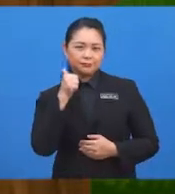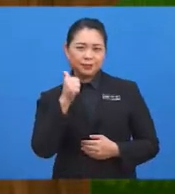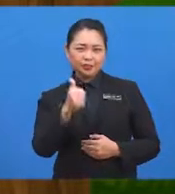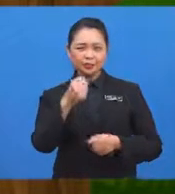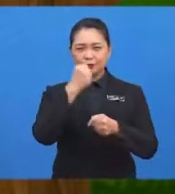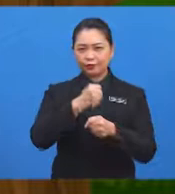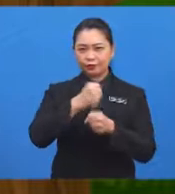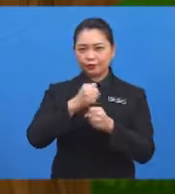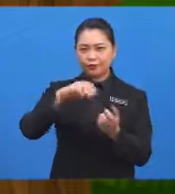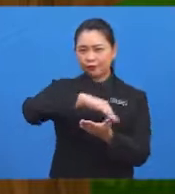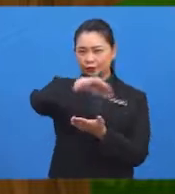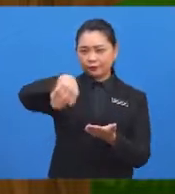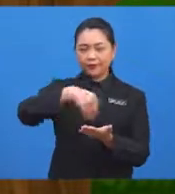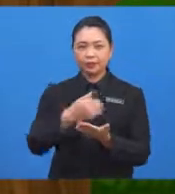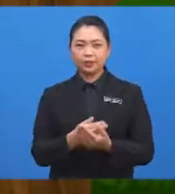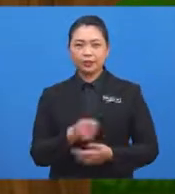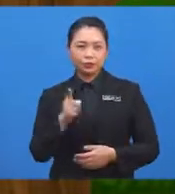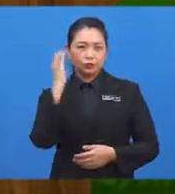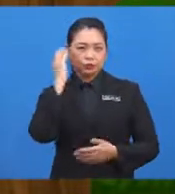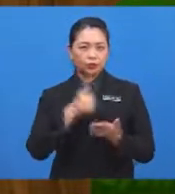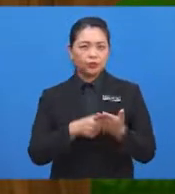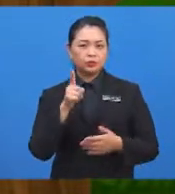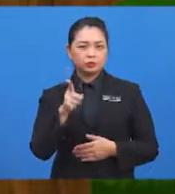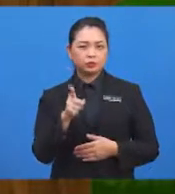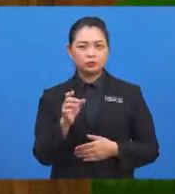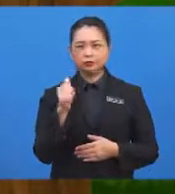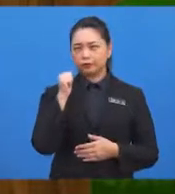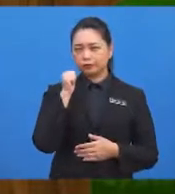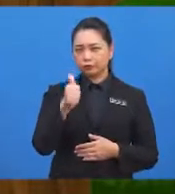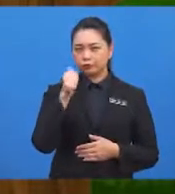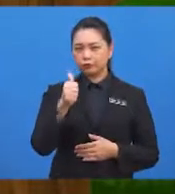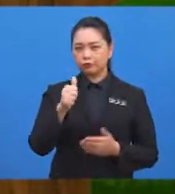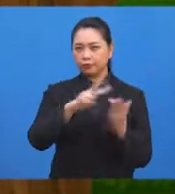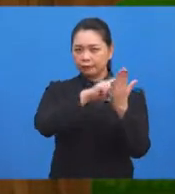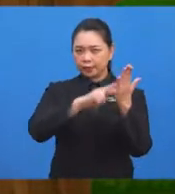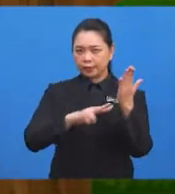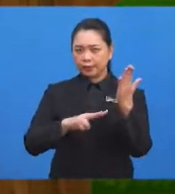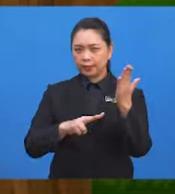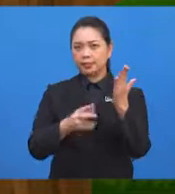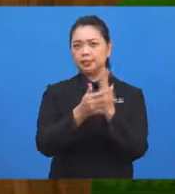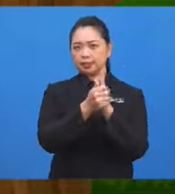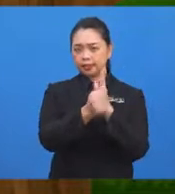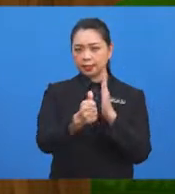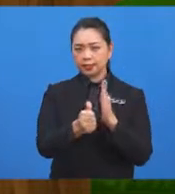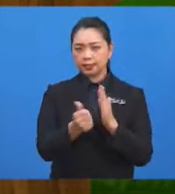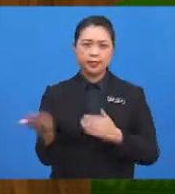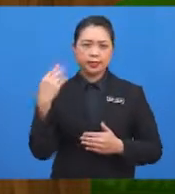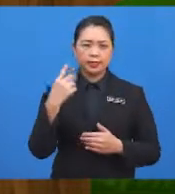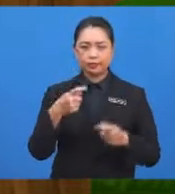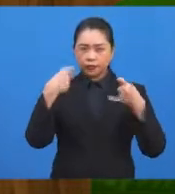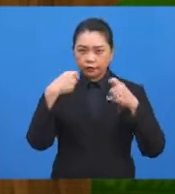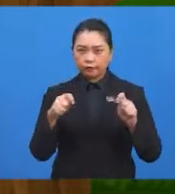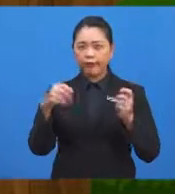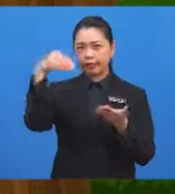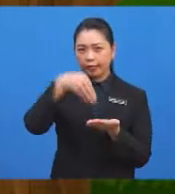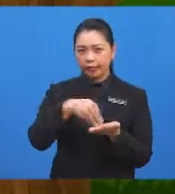Fantastic job, everyone! You know what? You showed good reading skills! Now, let's try that